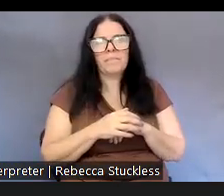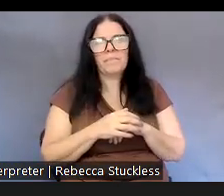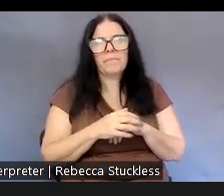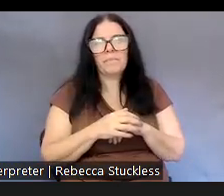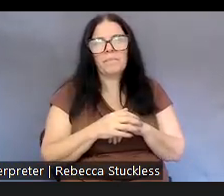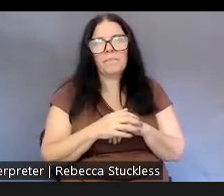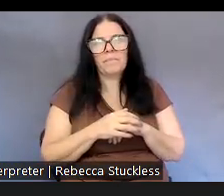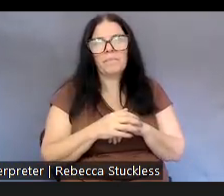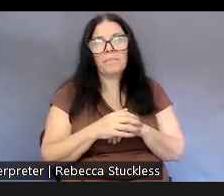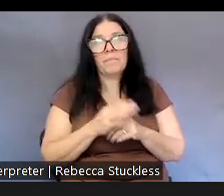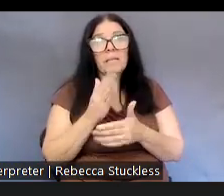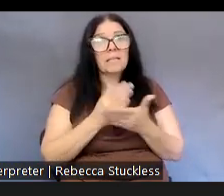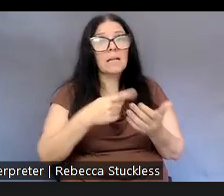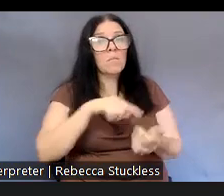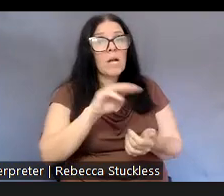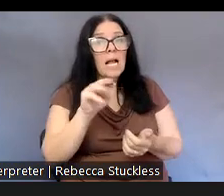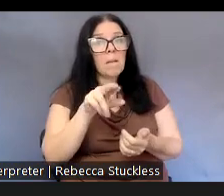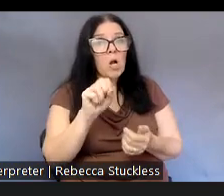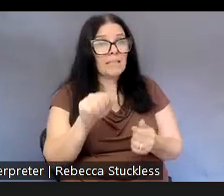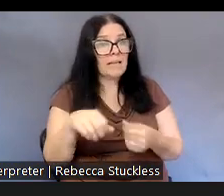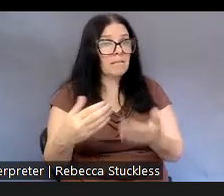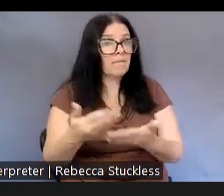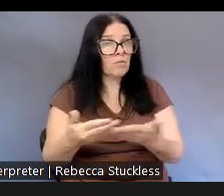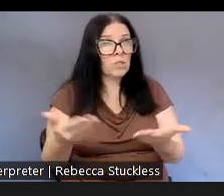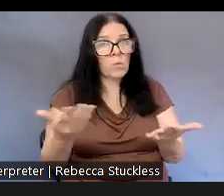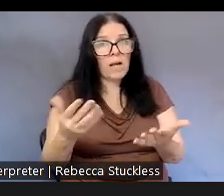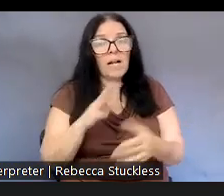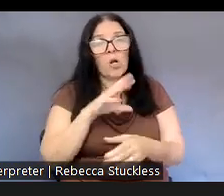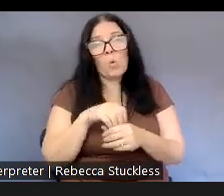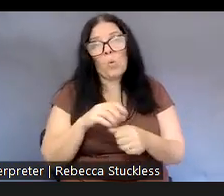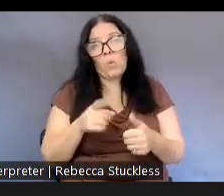at MRS can offer in that regard include